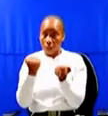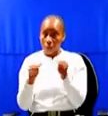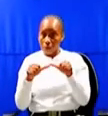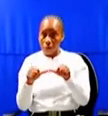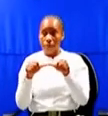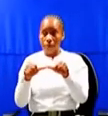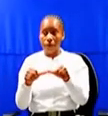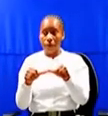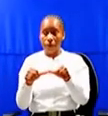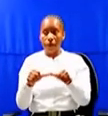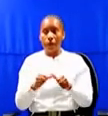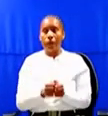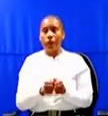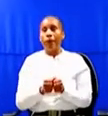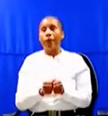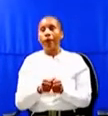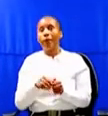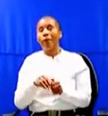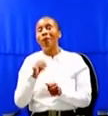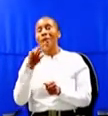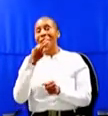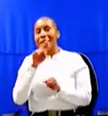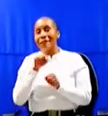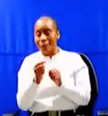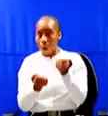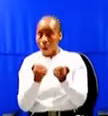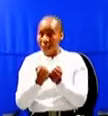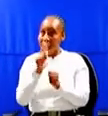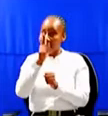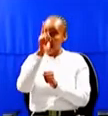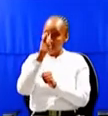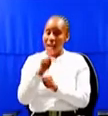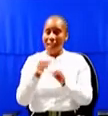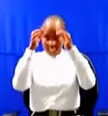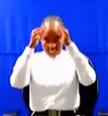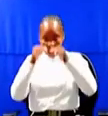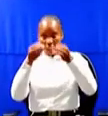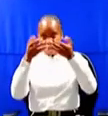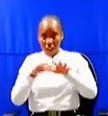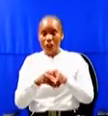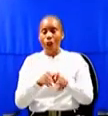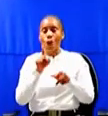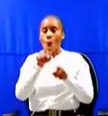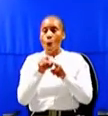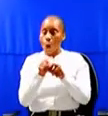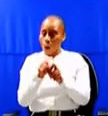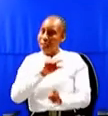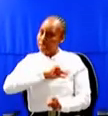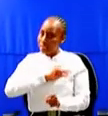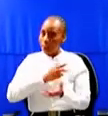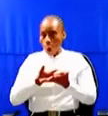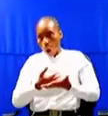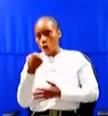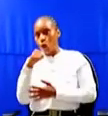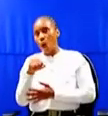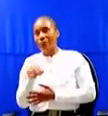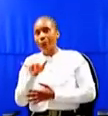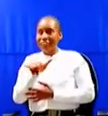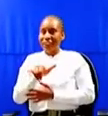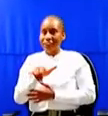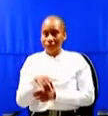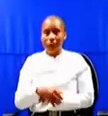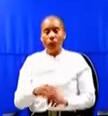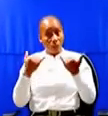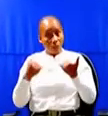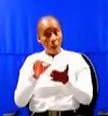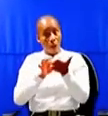case, it is the court at a later stage that decides on the version of guilty or not. So when we vote today